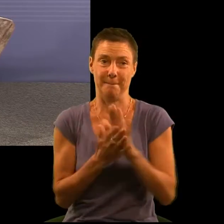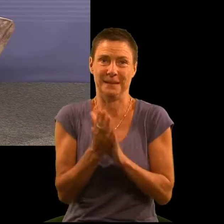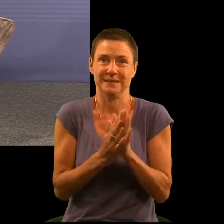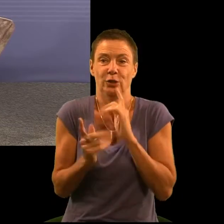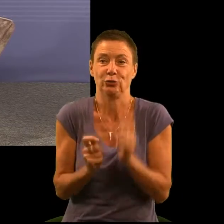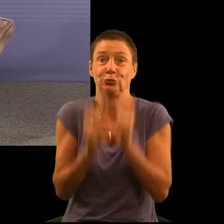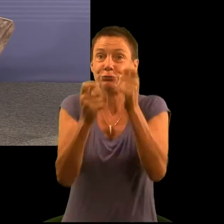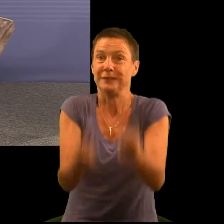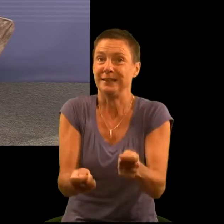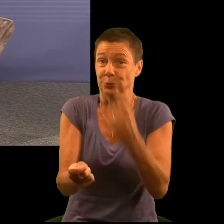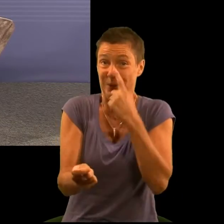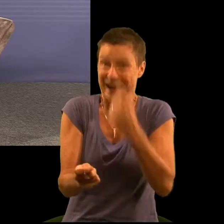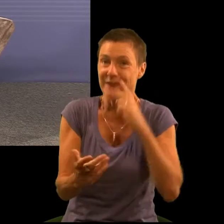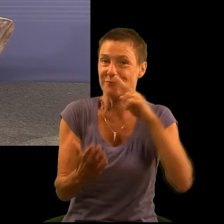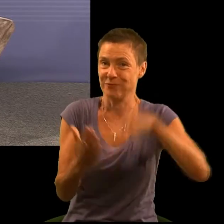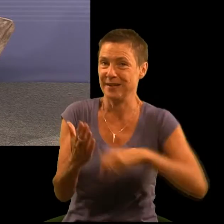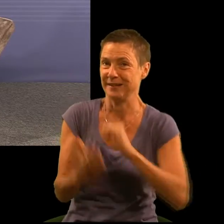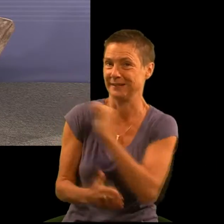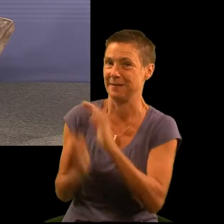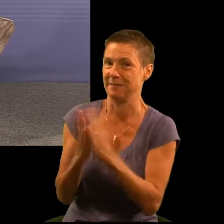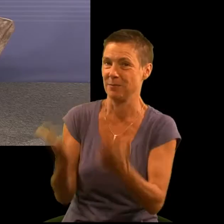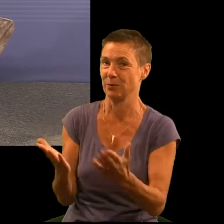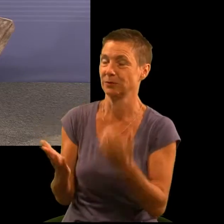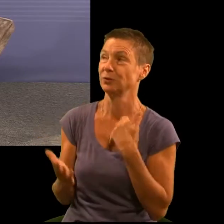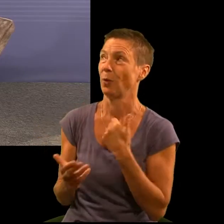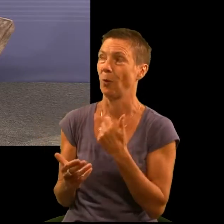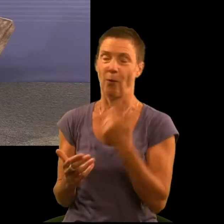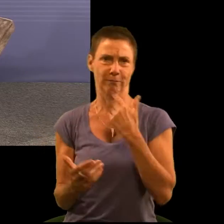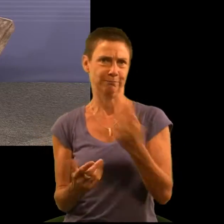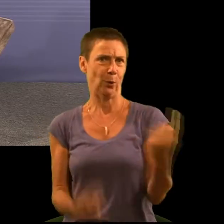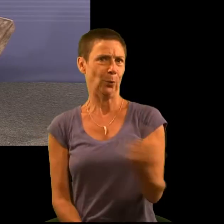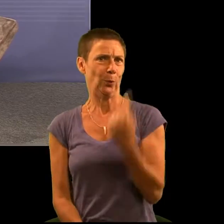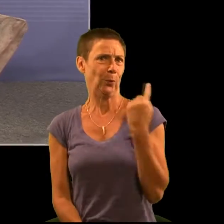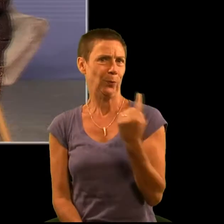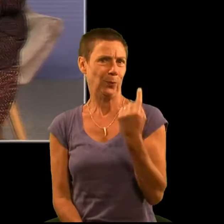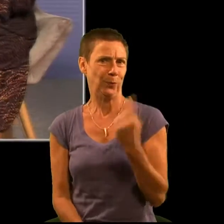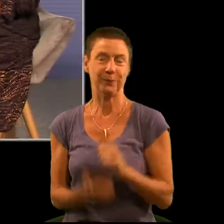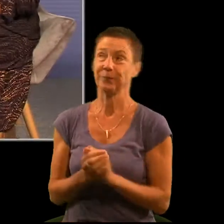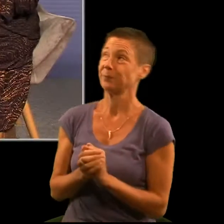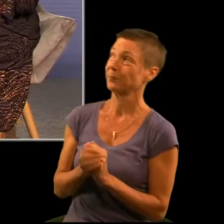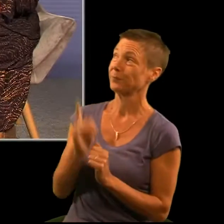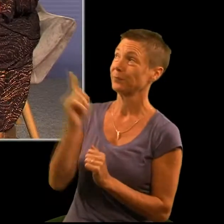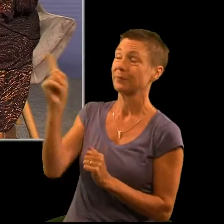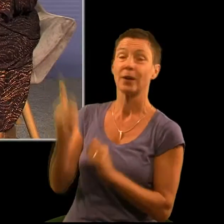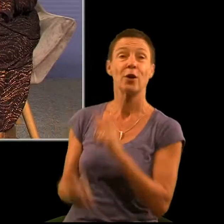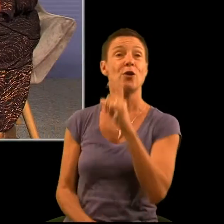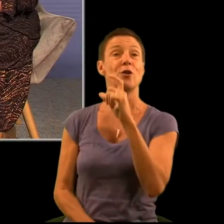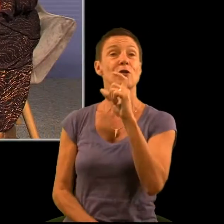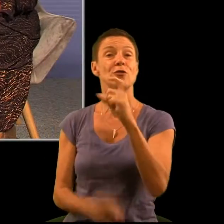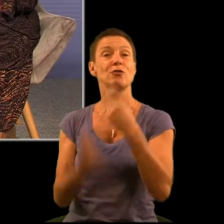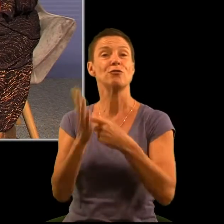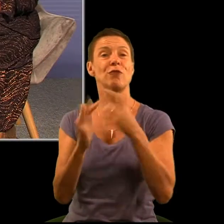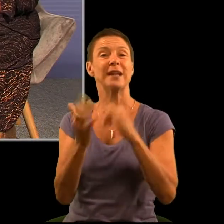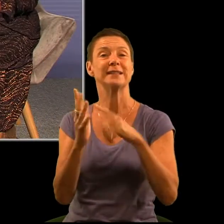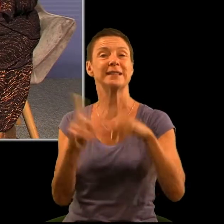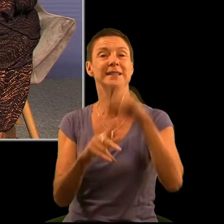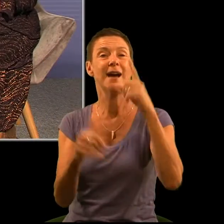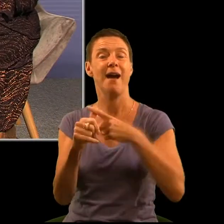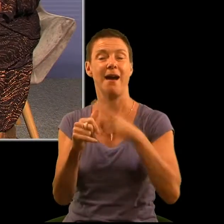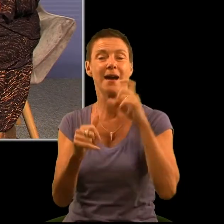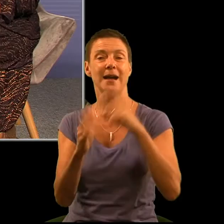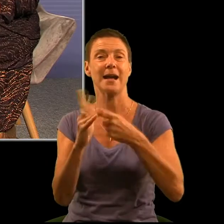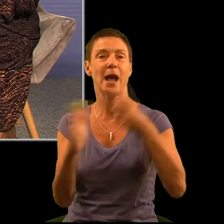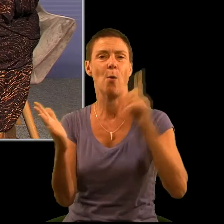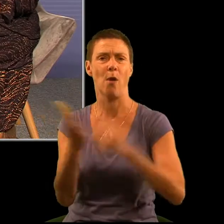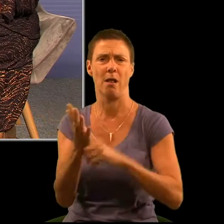treat waiting for you. And so without further ado, I'm going to introduce them to you. Cressida Cowell is the Waterstones Children's